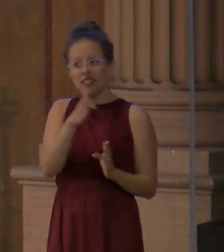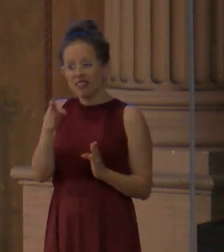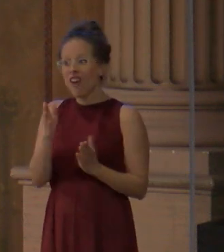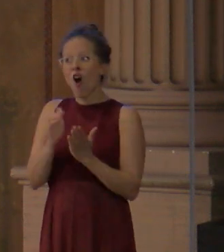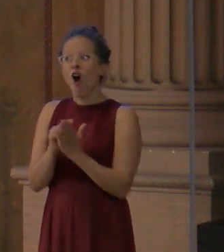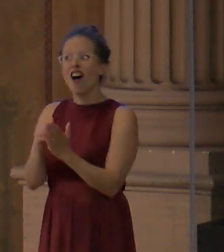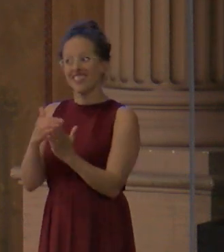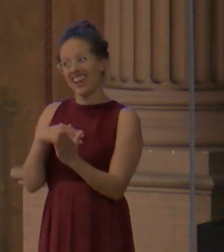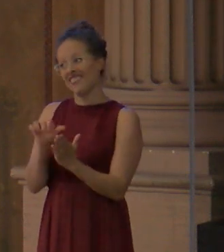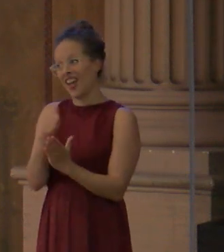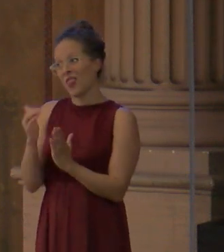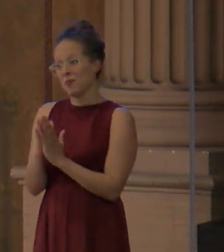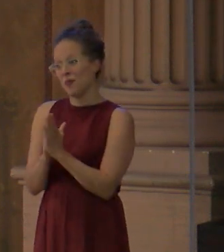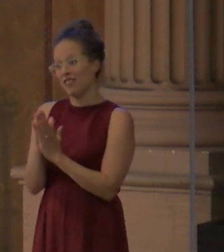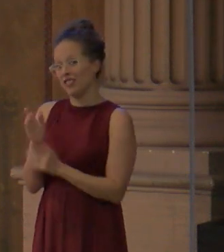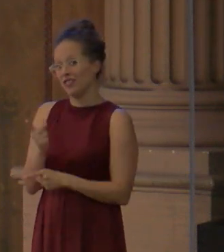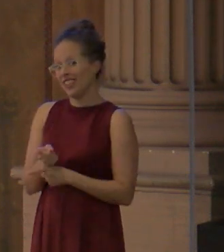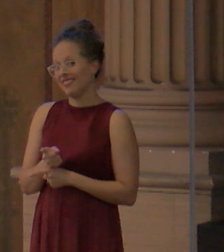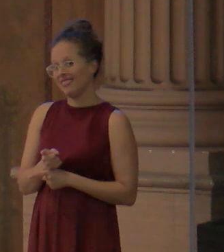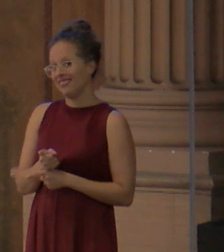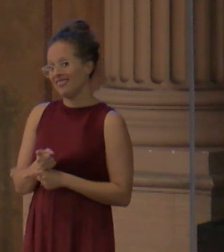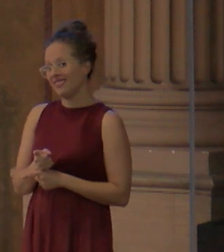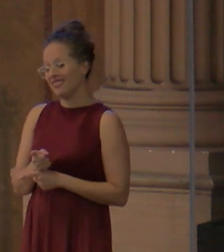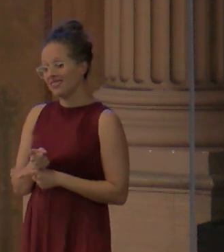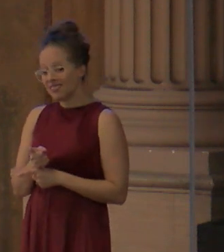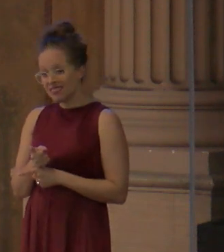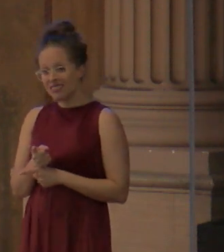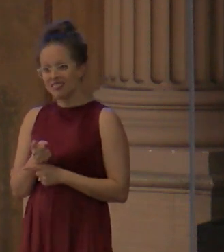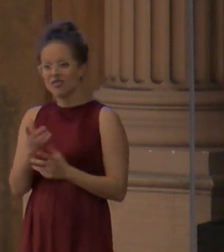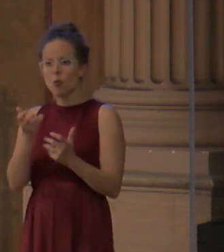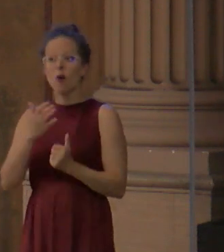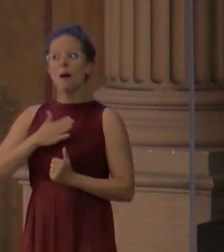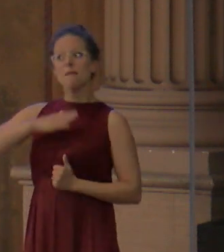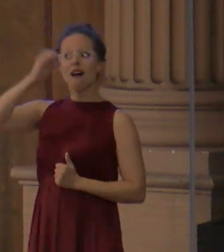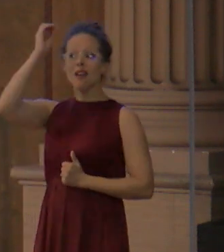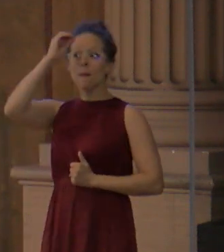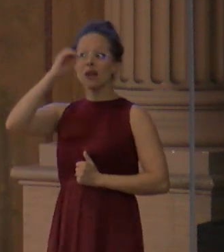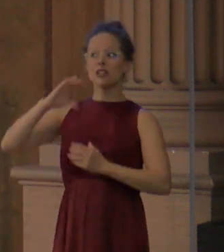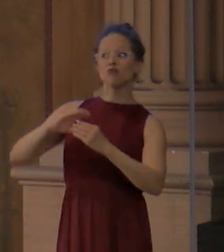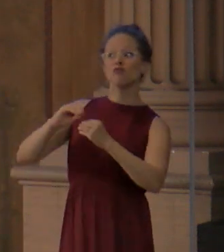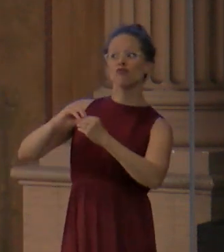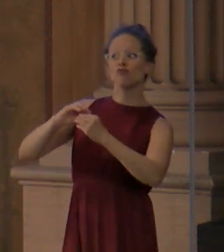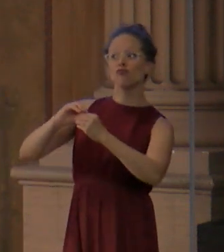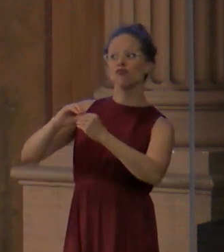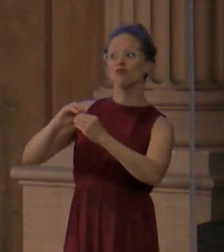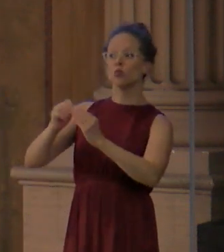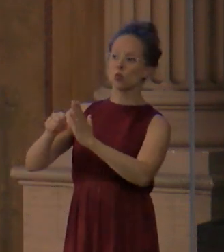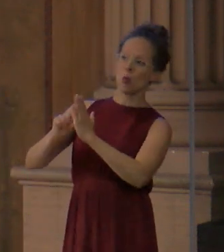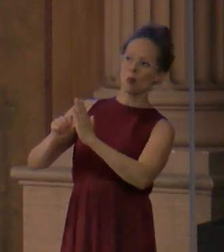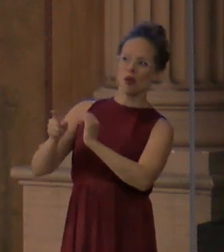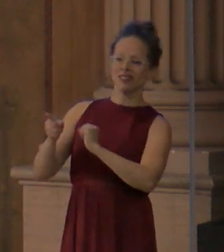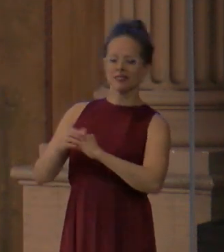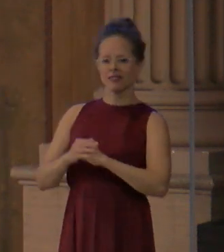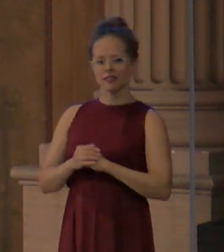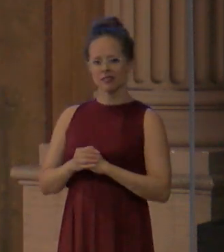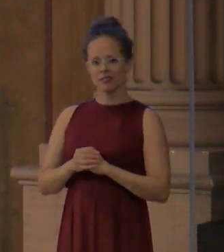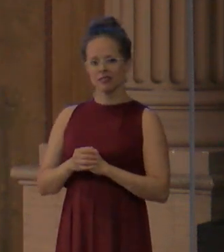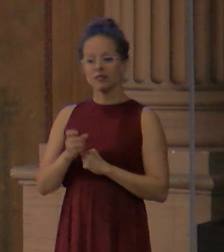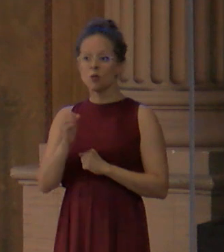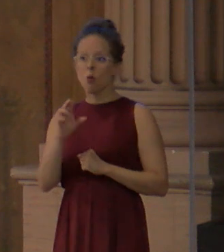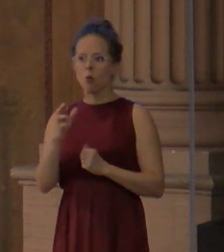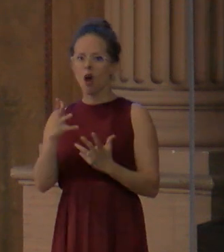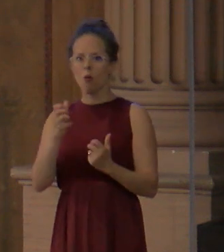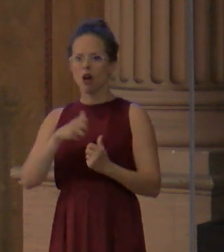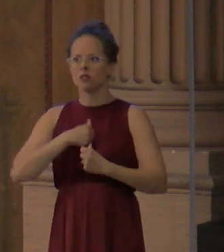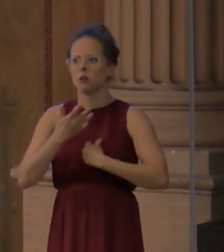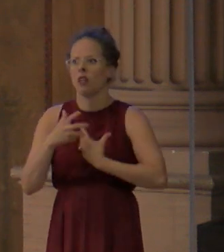other motivations, don't we? That we just want to share our opinion, maybe to impress other people. That we want to get things off our